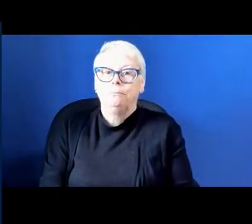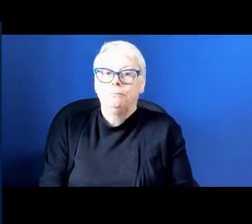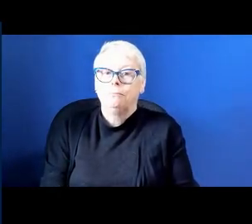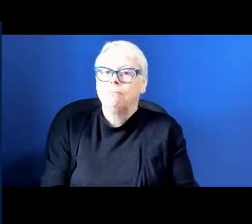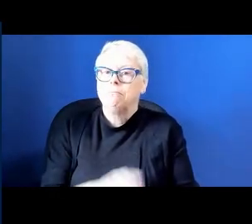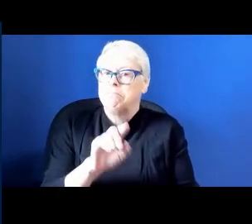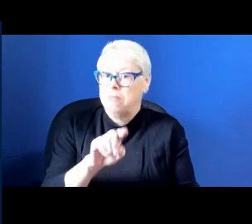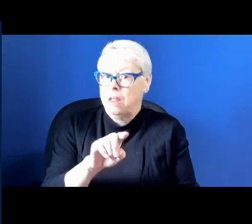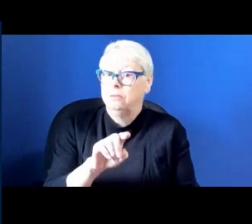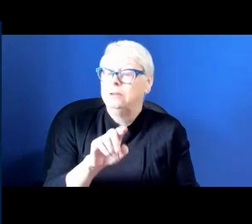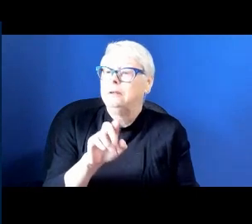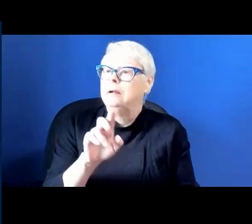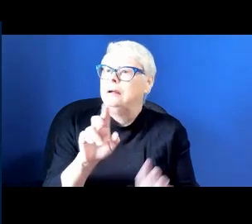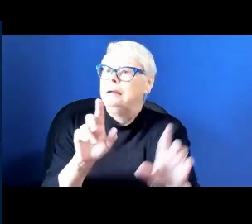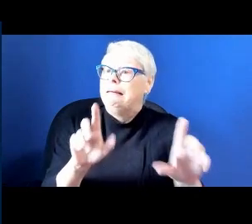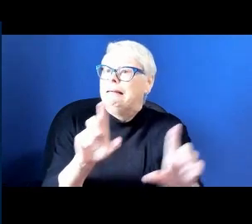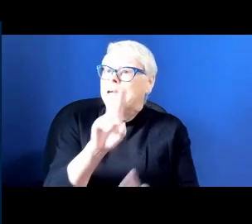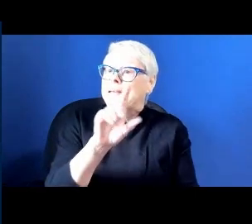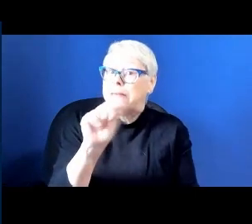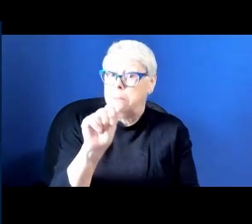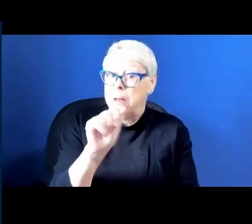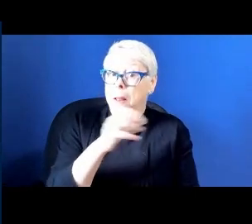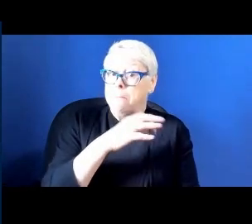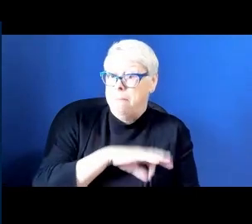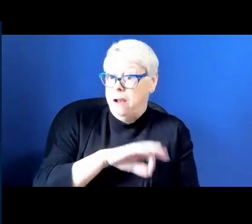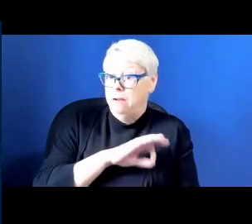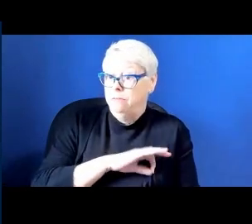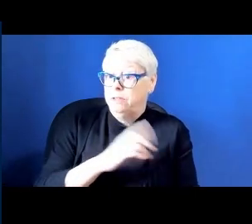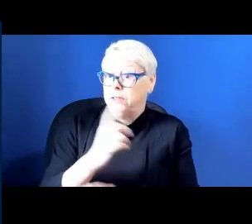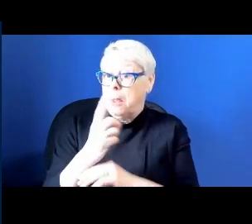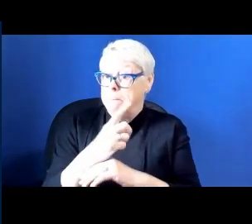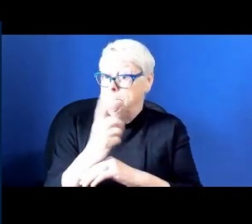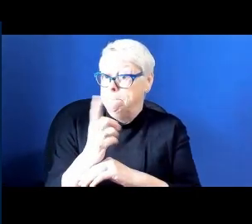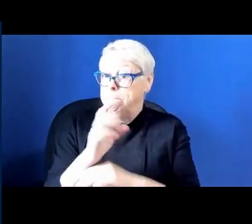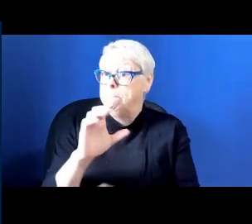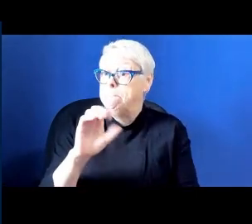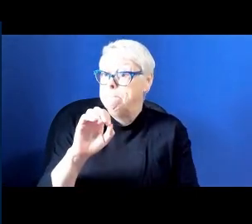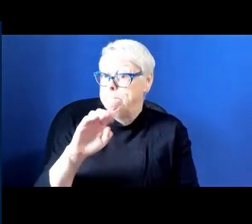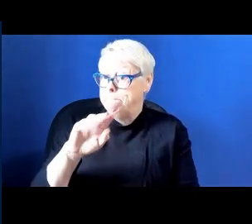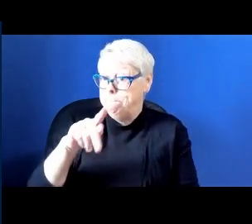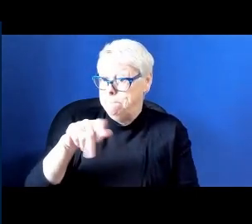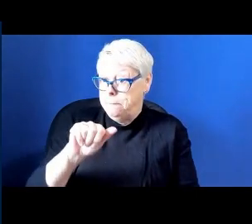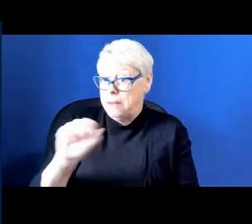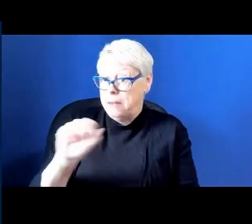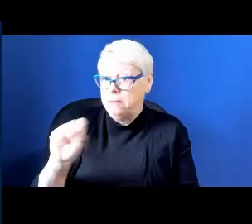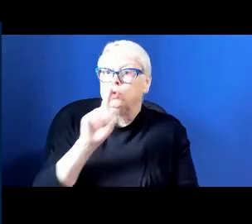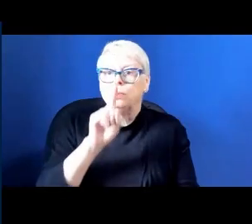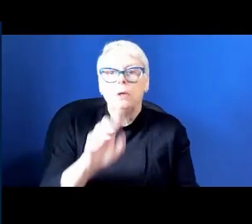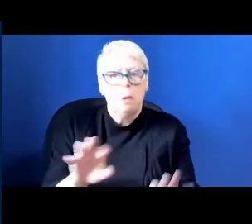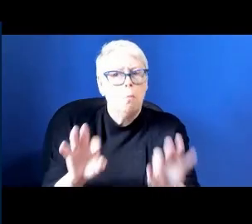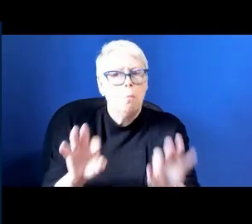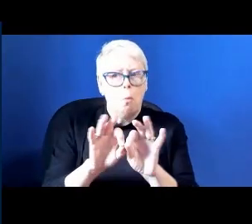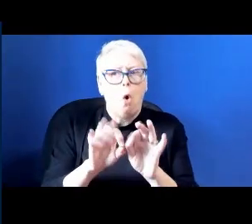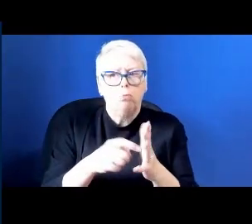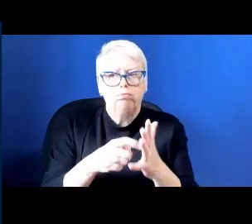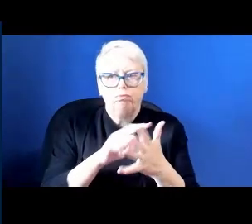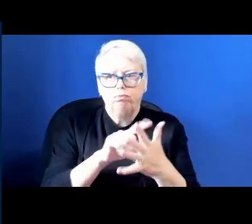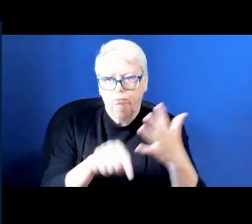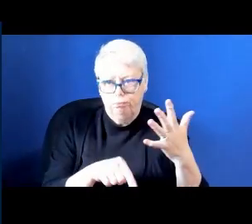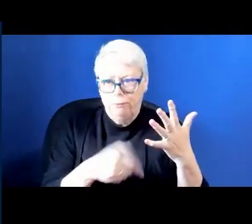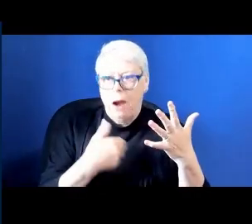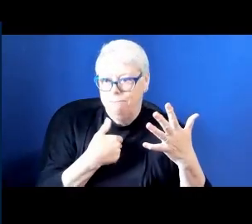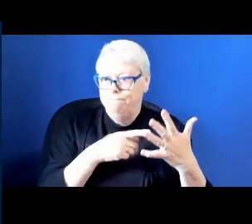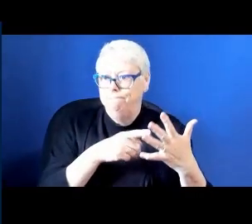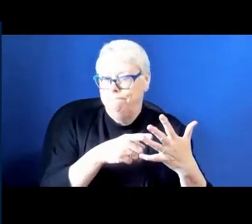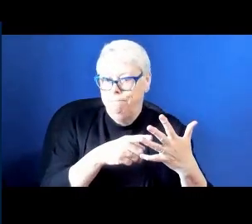Using the disability benefits compass is also an important feature that you can